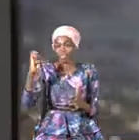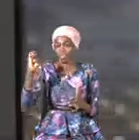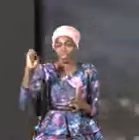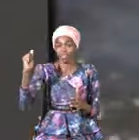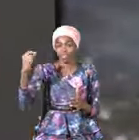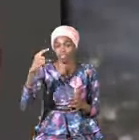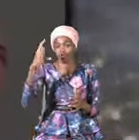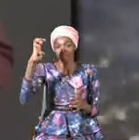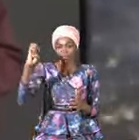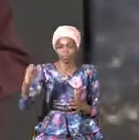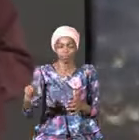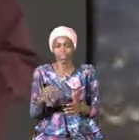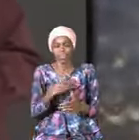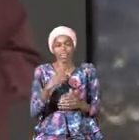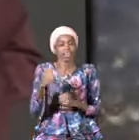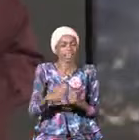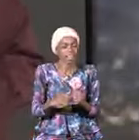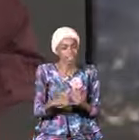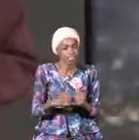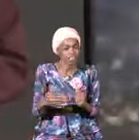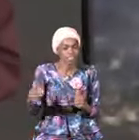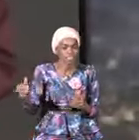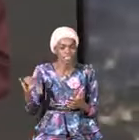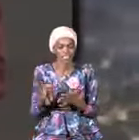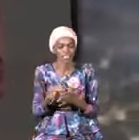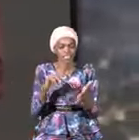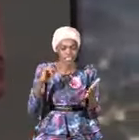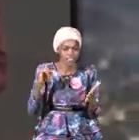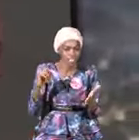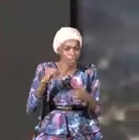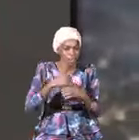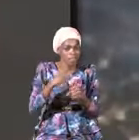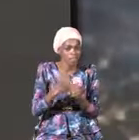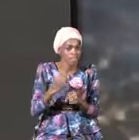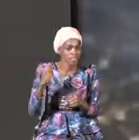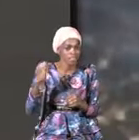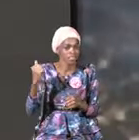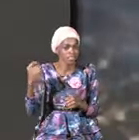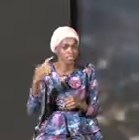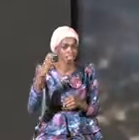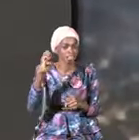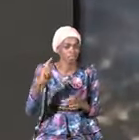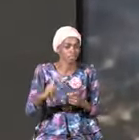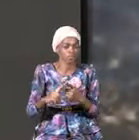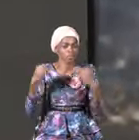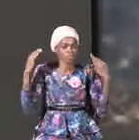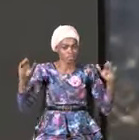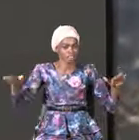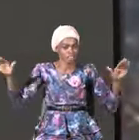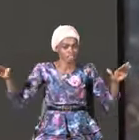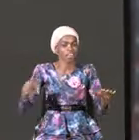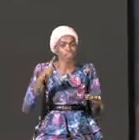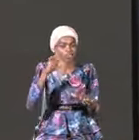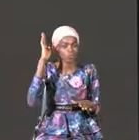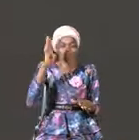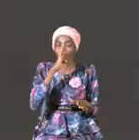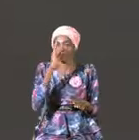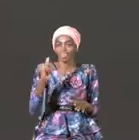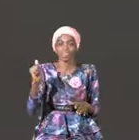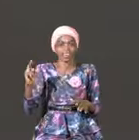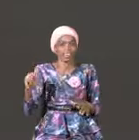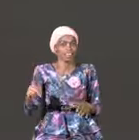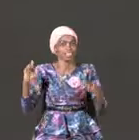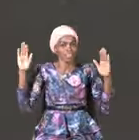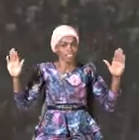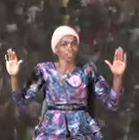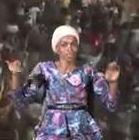And everything that makes the eagle to fly, you will be an eagle of a